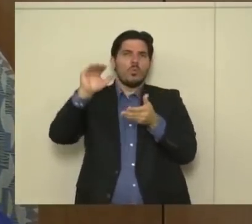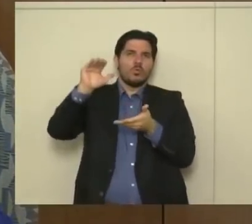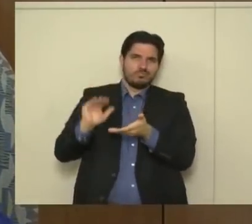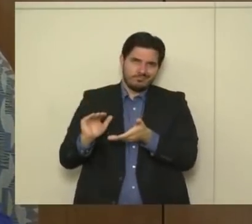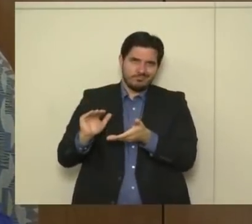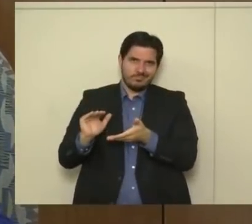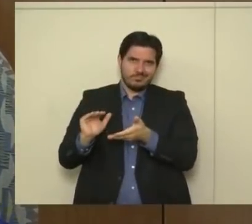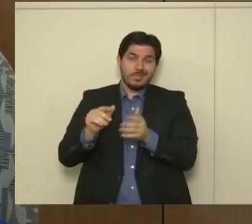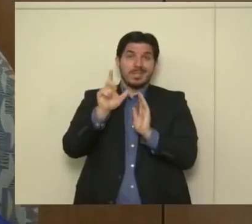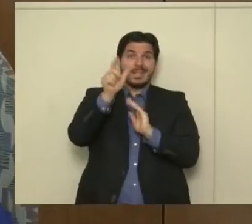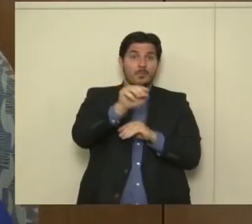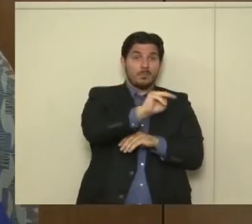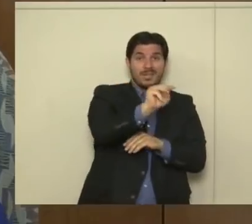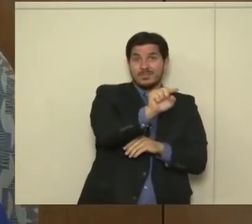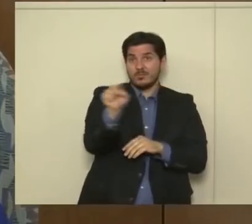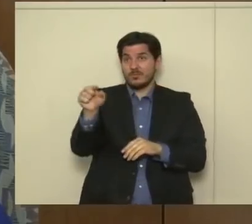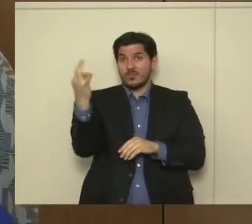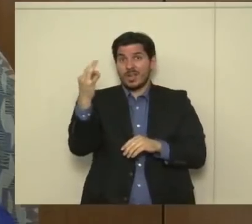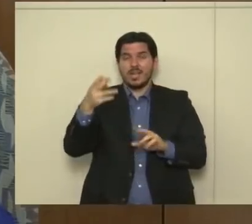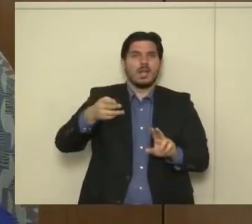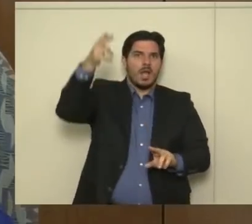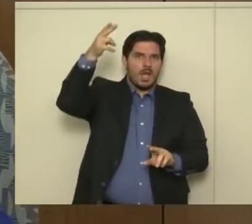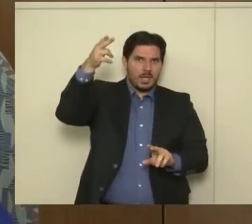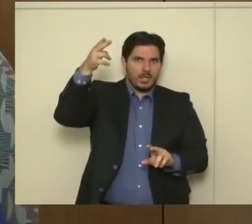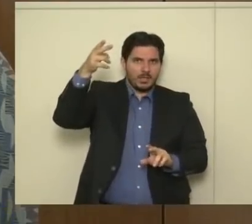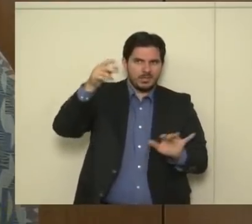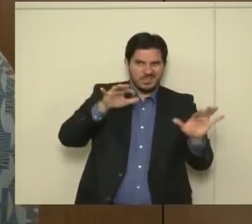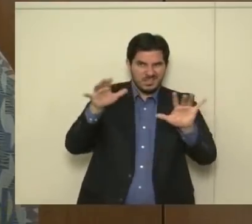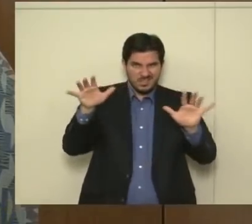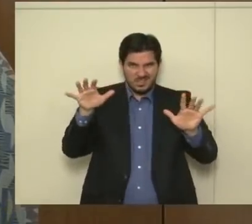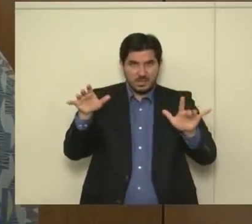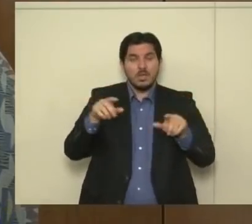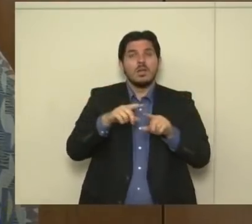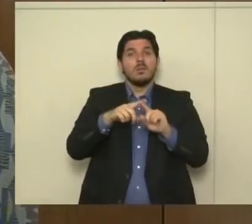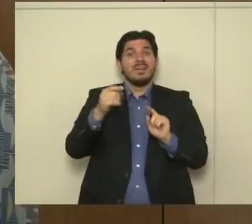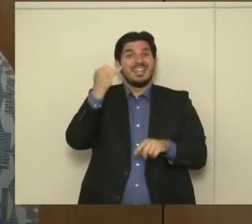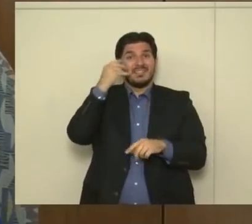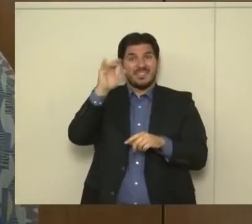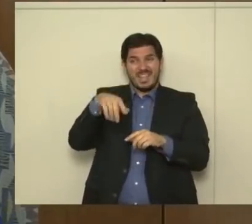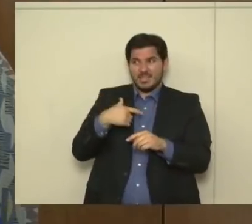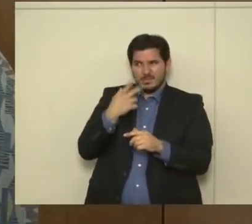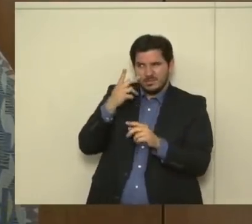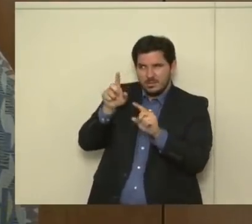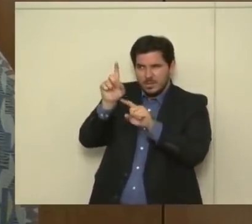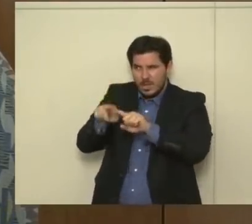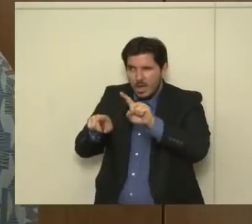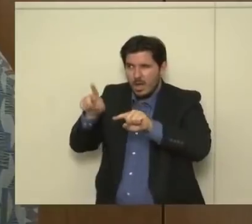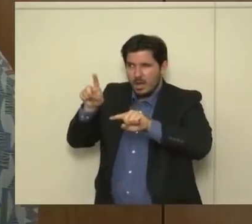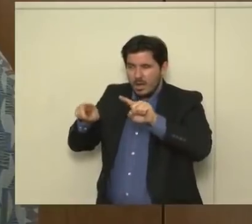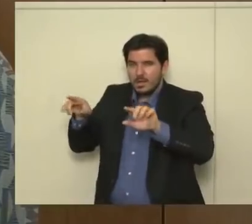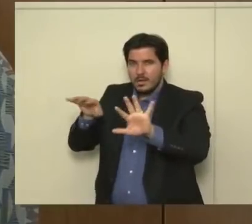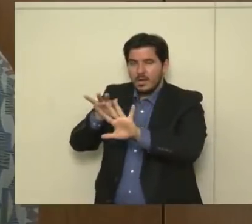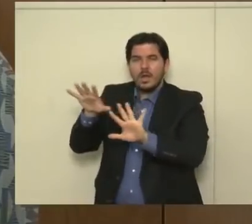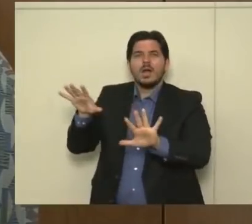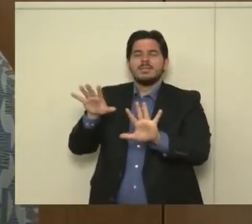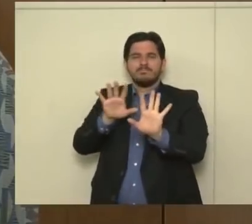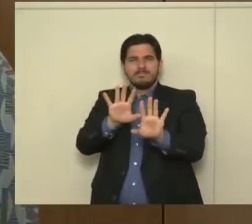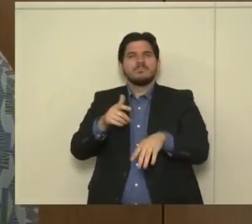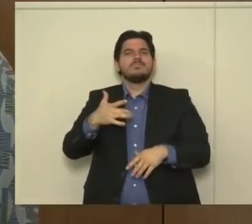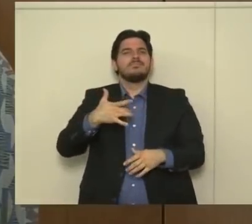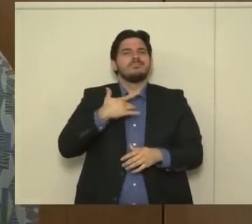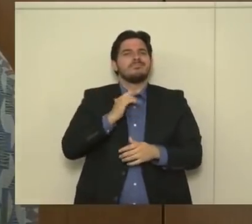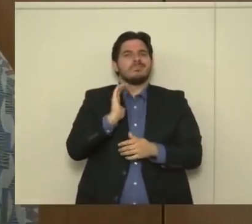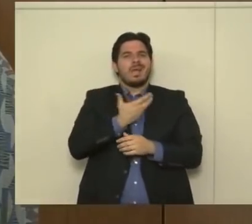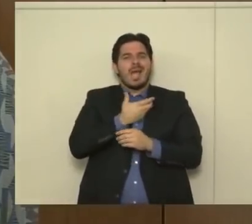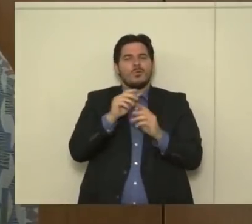so, and particularly when you end up with a doubling, I think that our medical advisory team